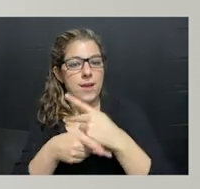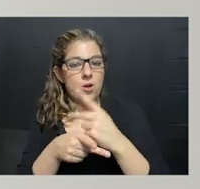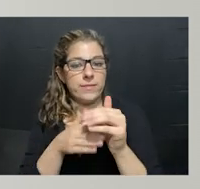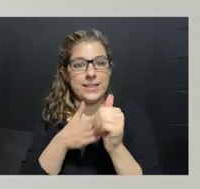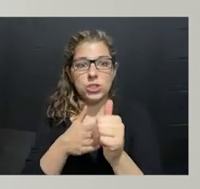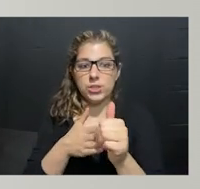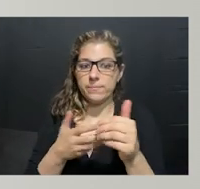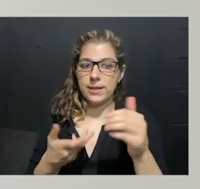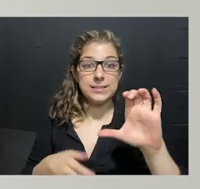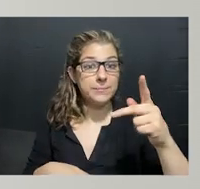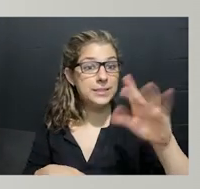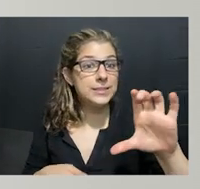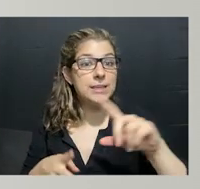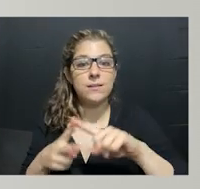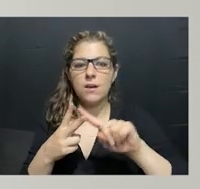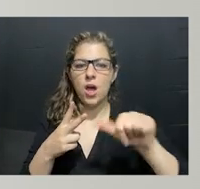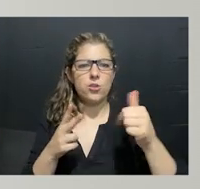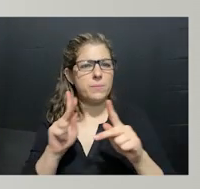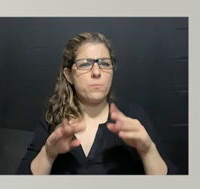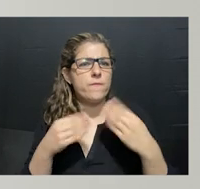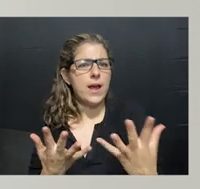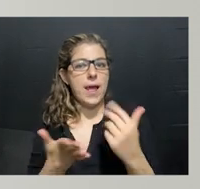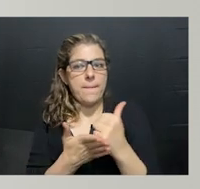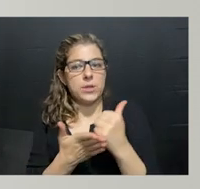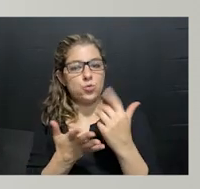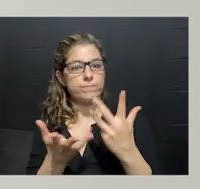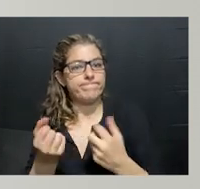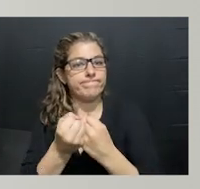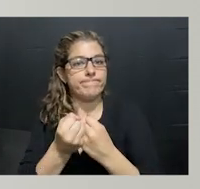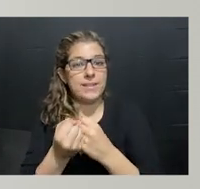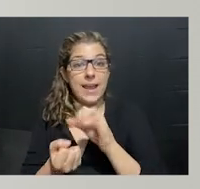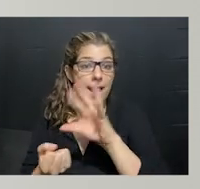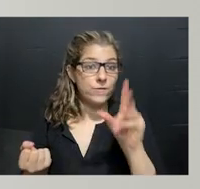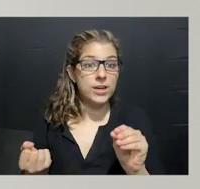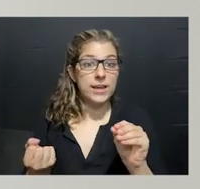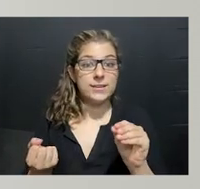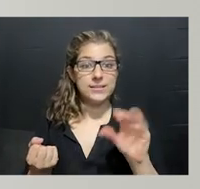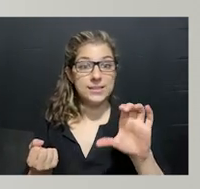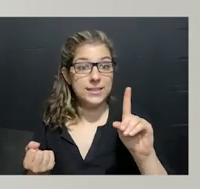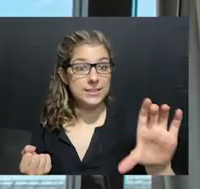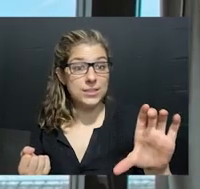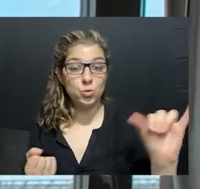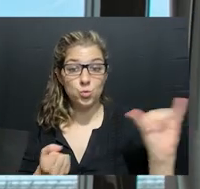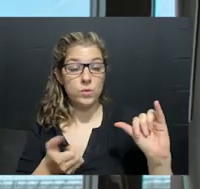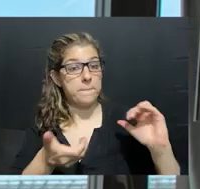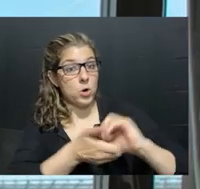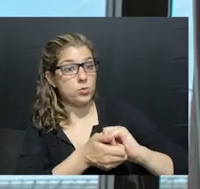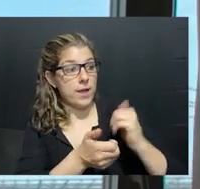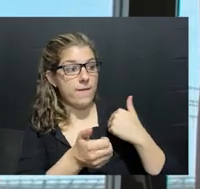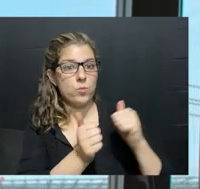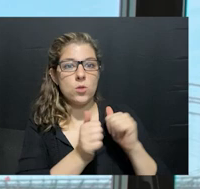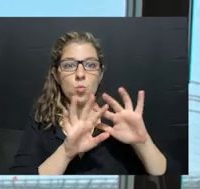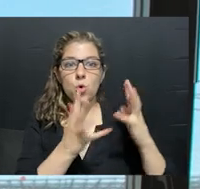leadership that the CBC and others have provided on helping to stand up an African CDC, the partnerships that we have